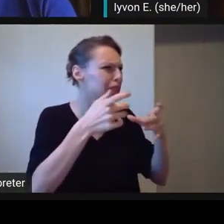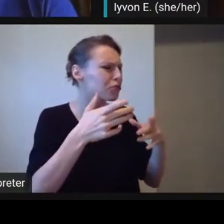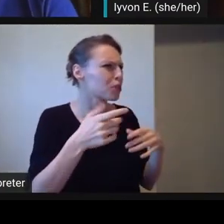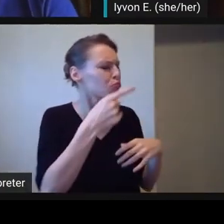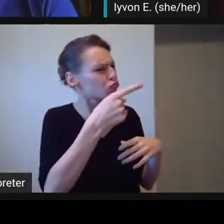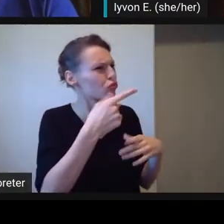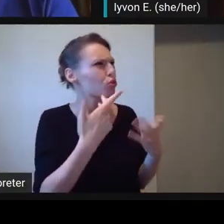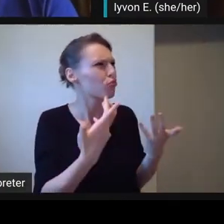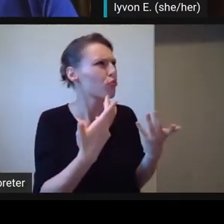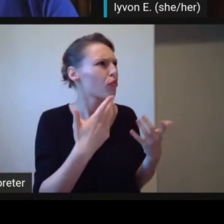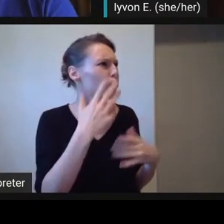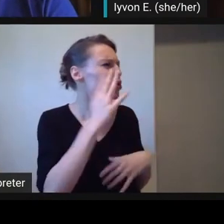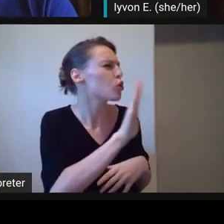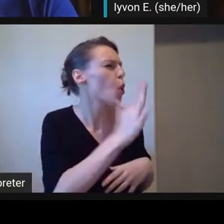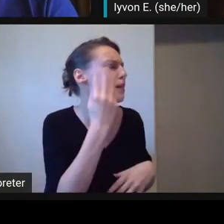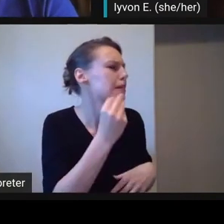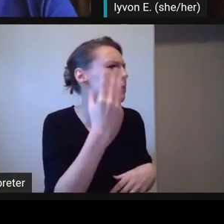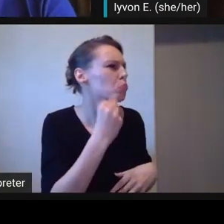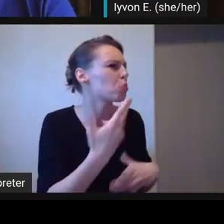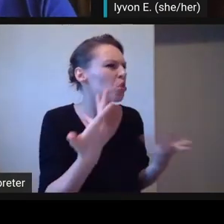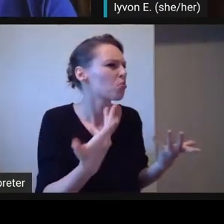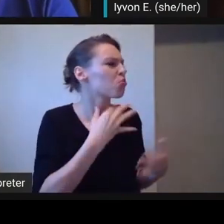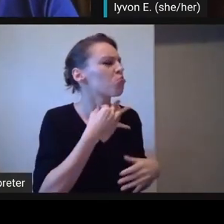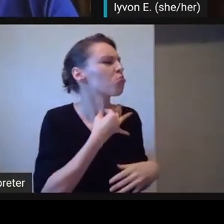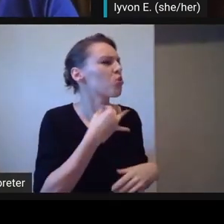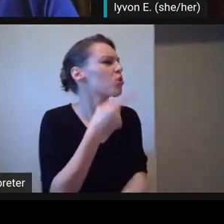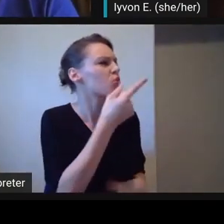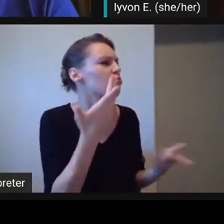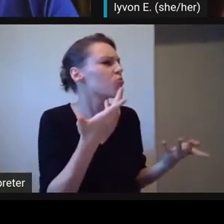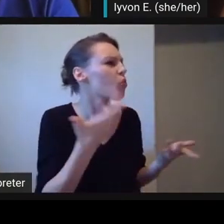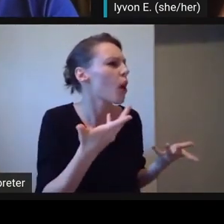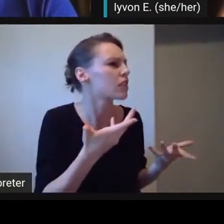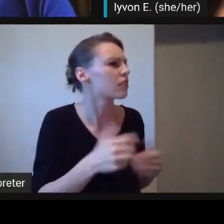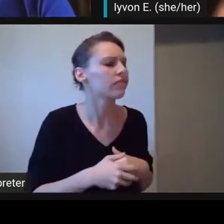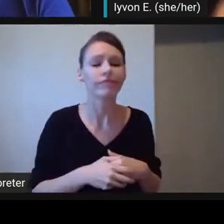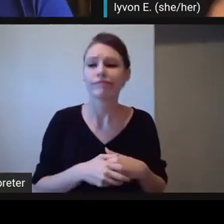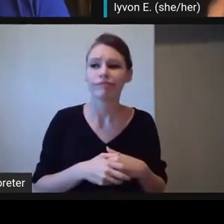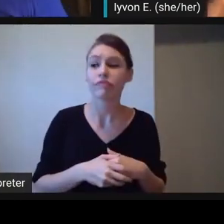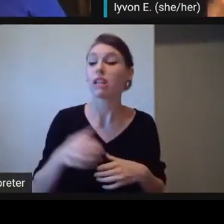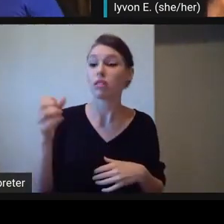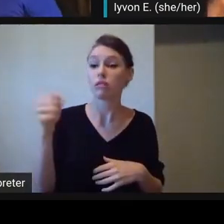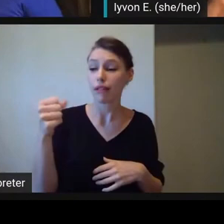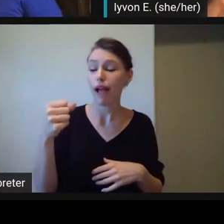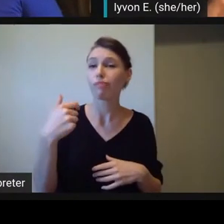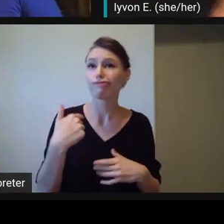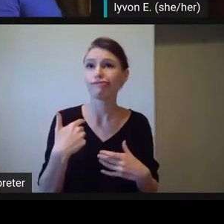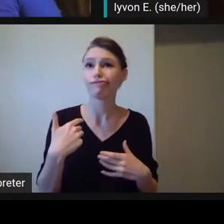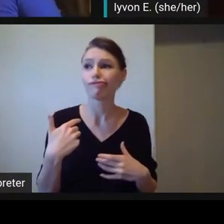inform your work on Parsnip Ship and help make it stronger? Yeah, I think